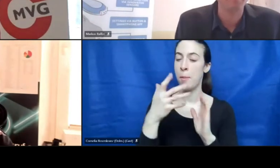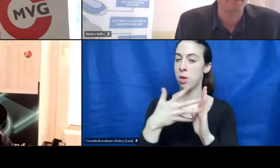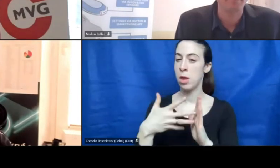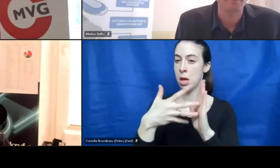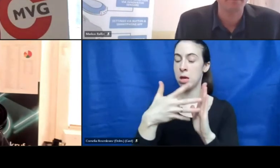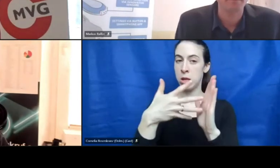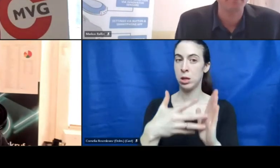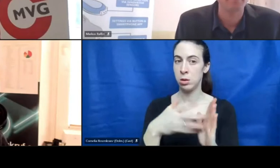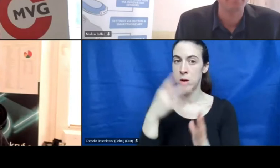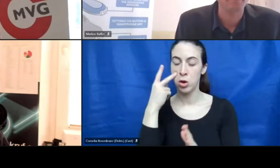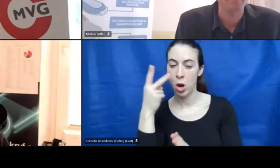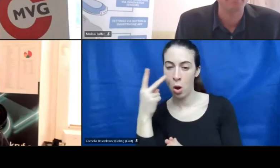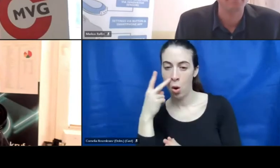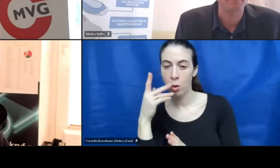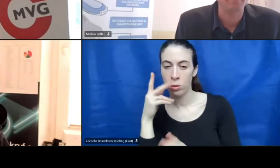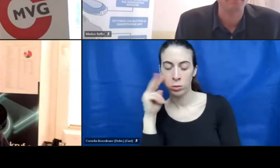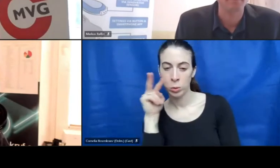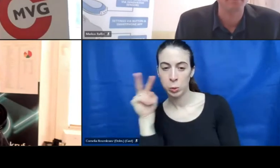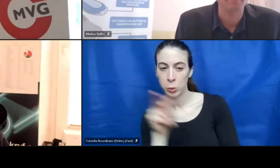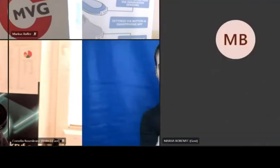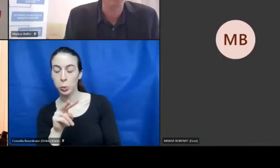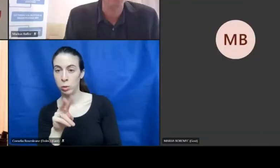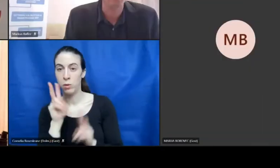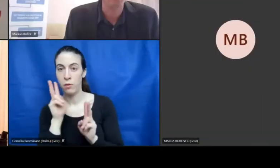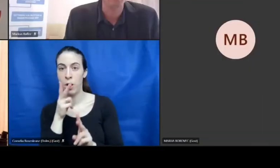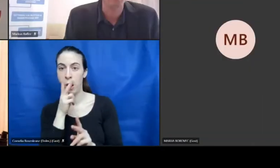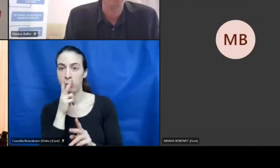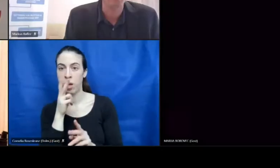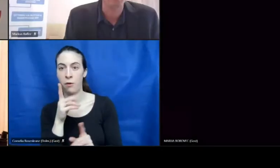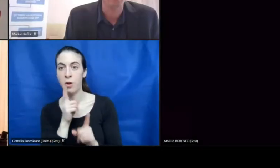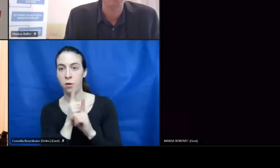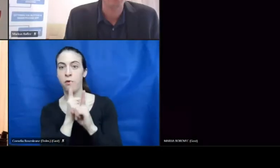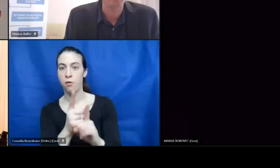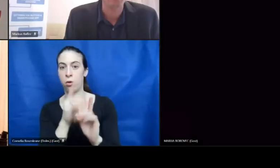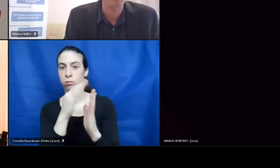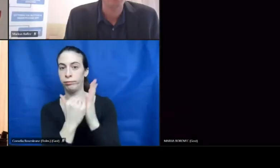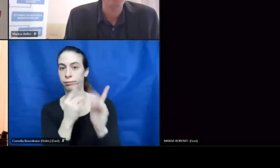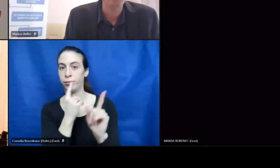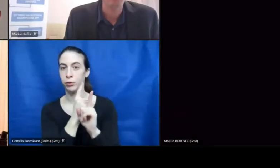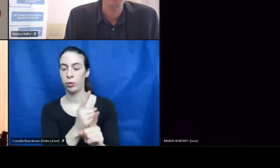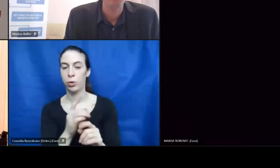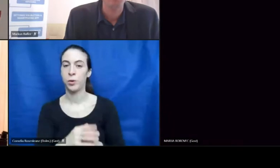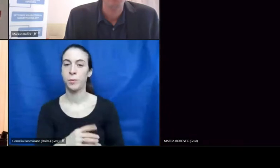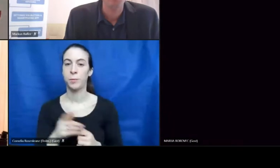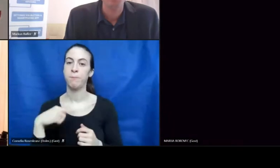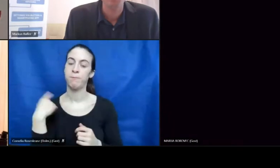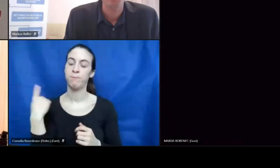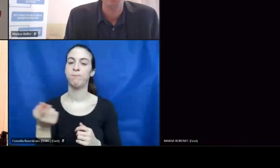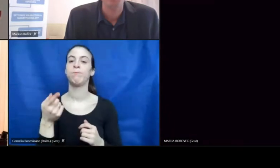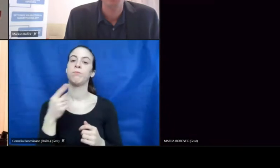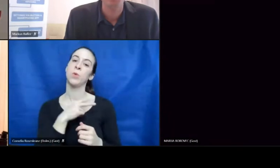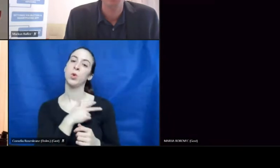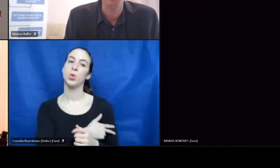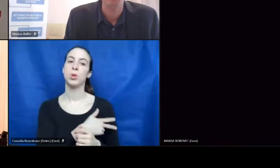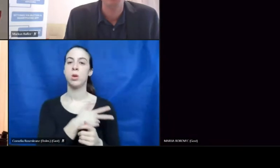-based jobs comply with these guidelines. Our social policy goal is to